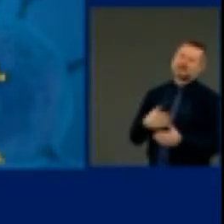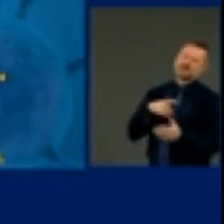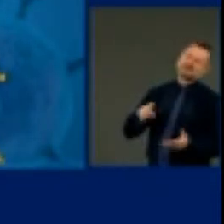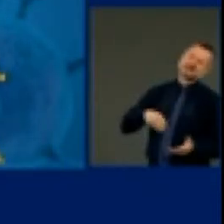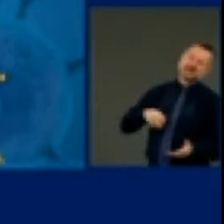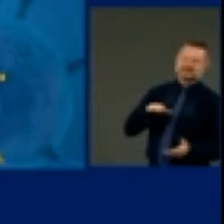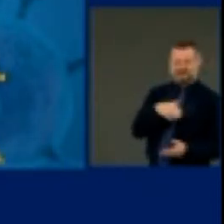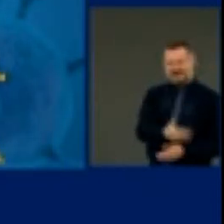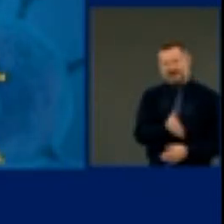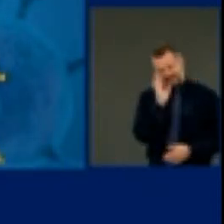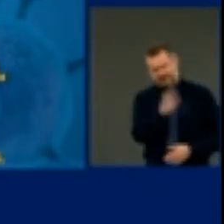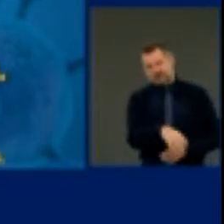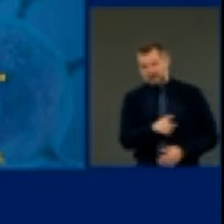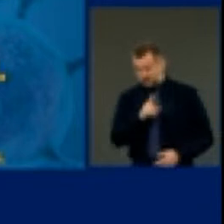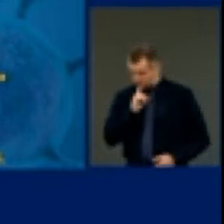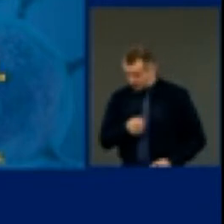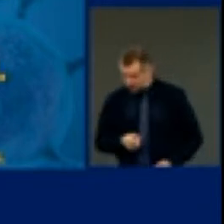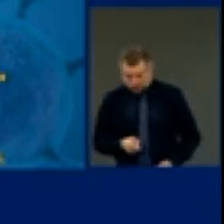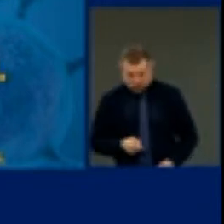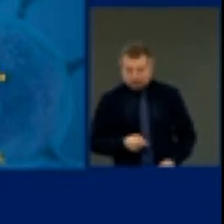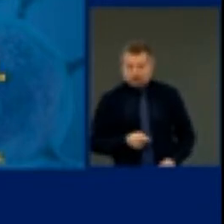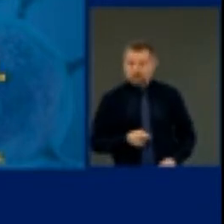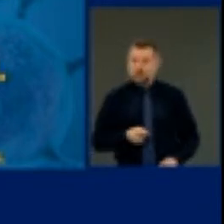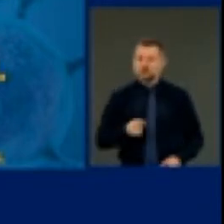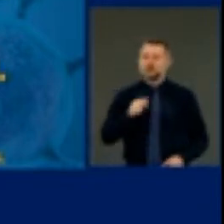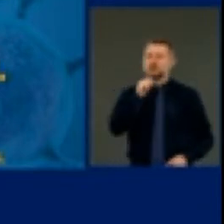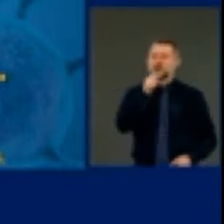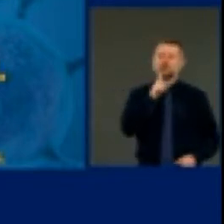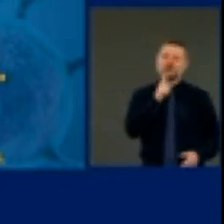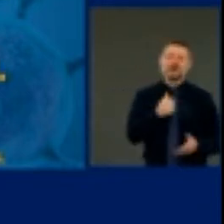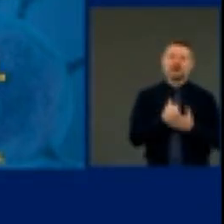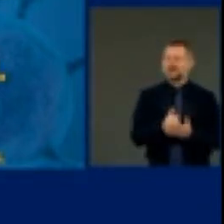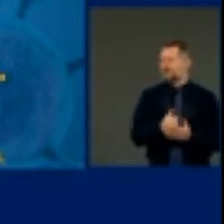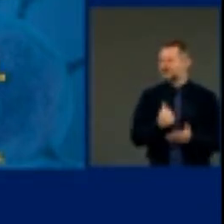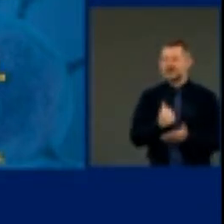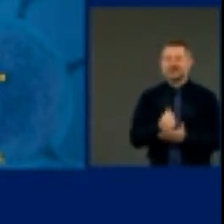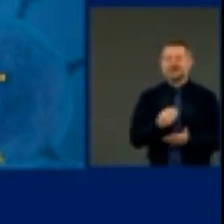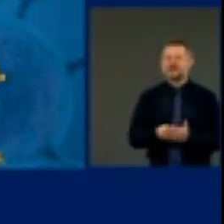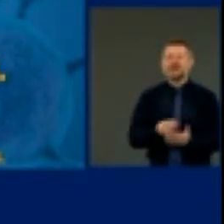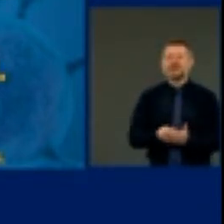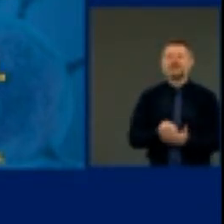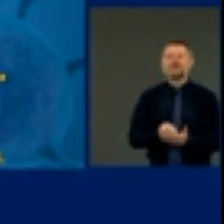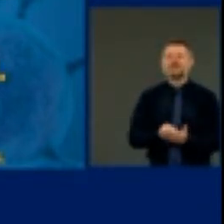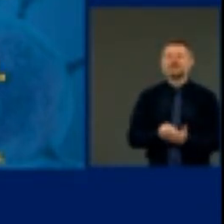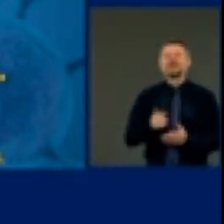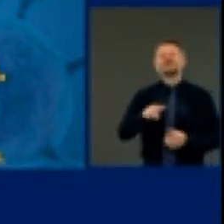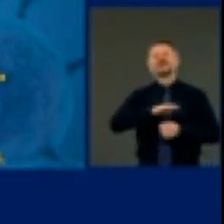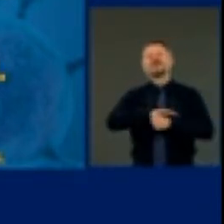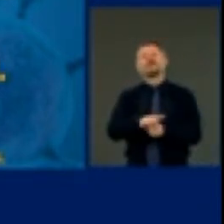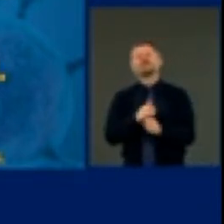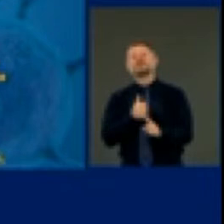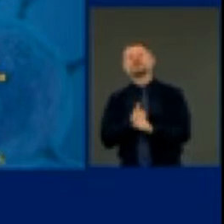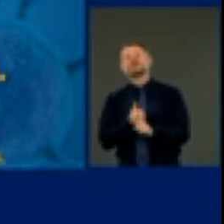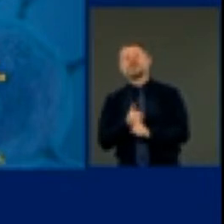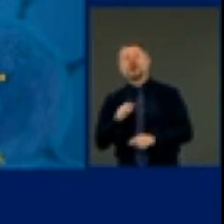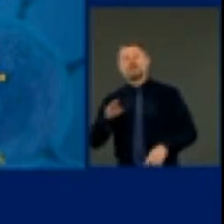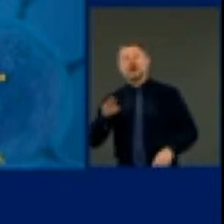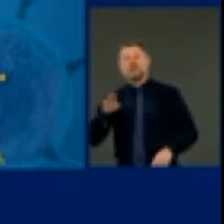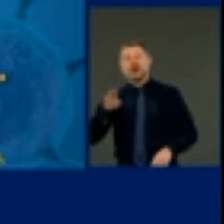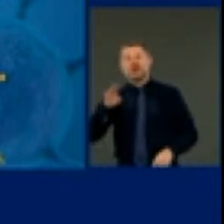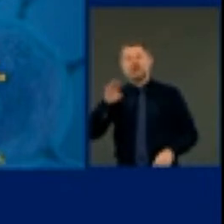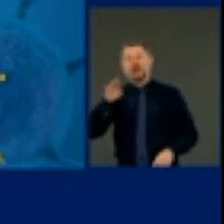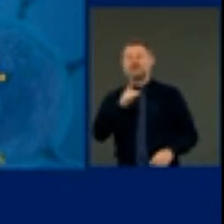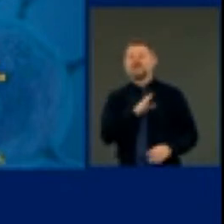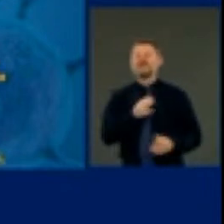That hasn't helped the economy. When the virus goes up, the financial markets